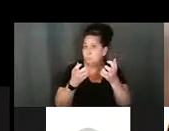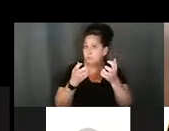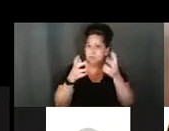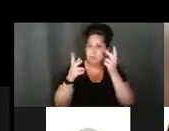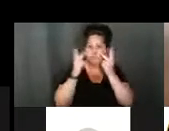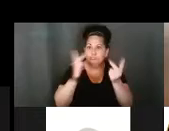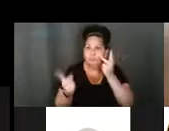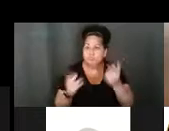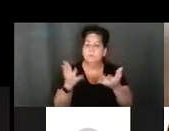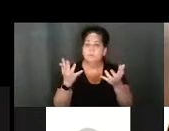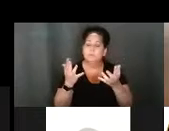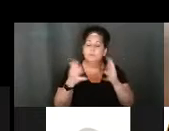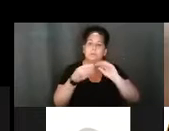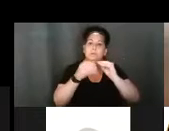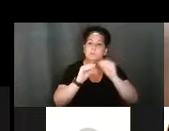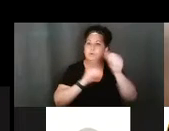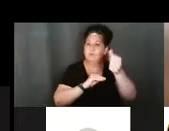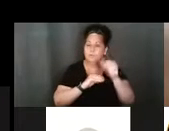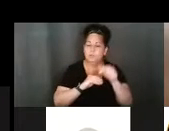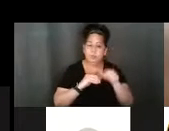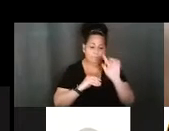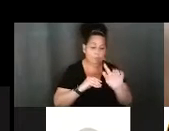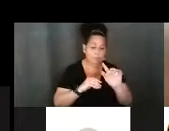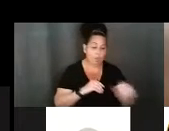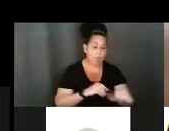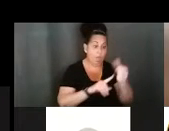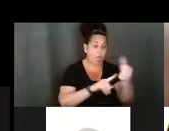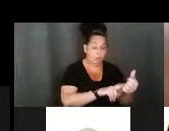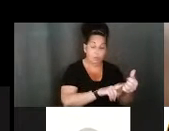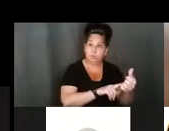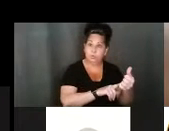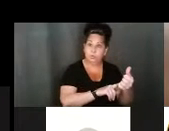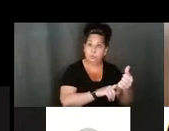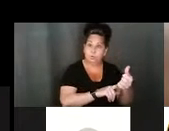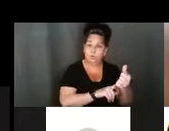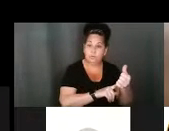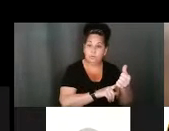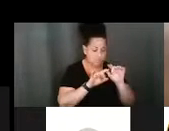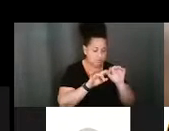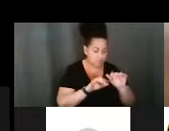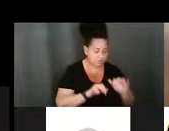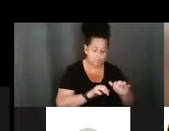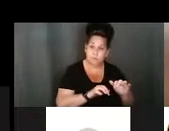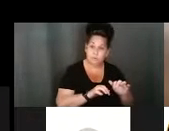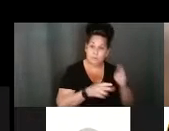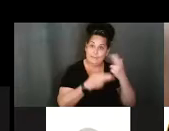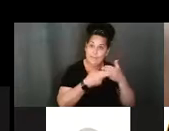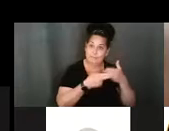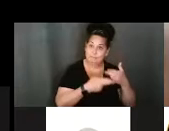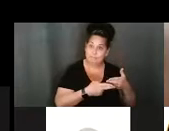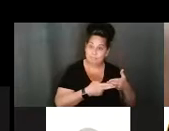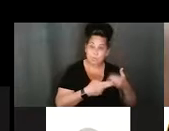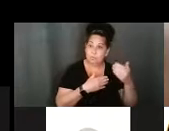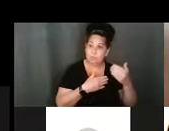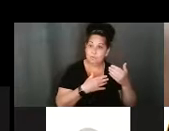question number 10, that you select other, and then you're going to enter the workshop or